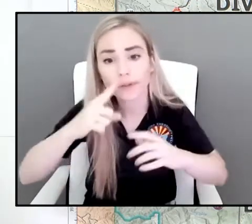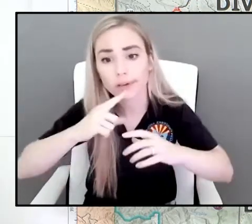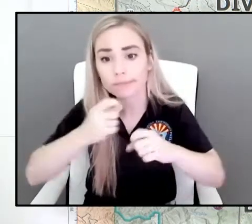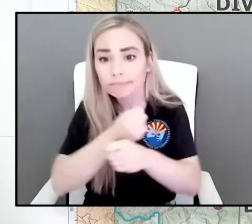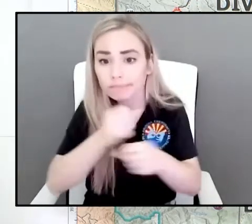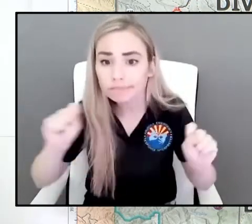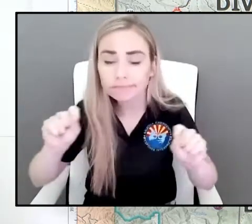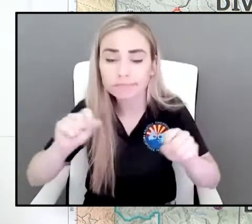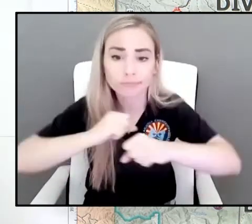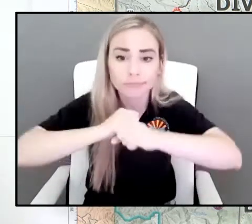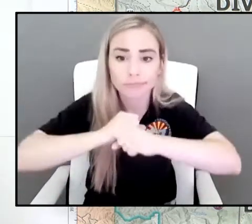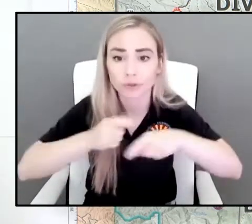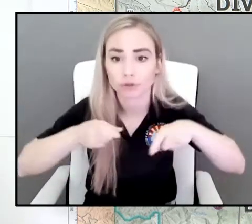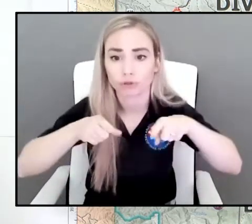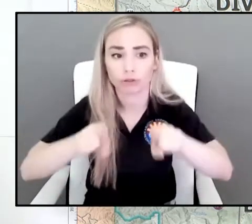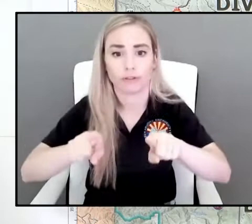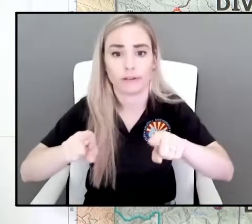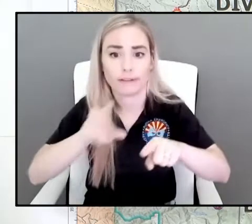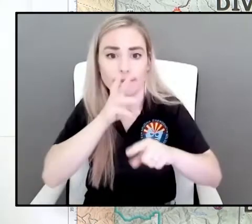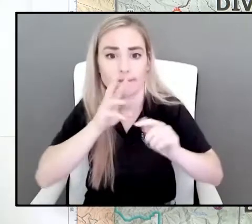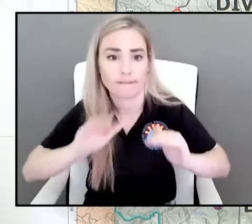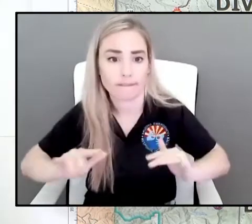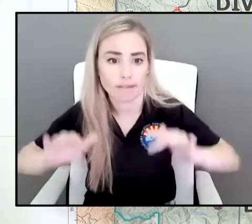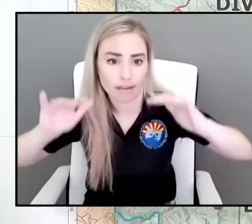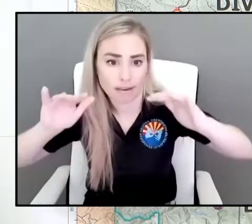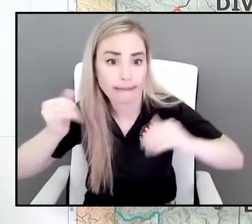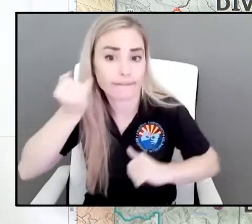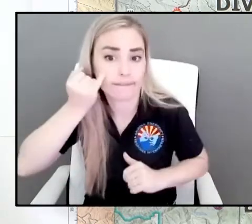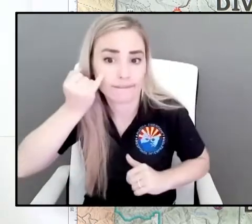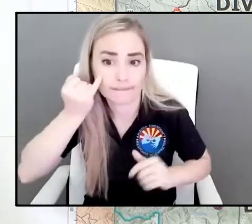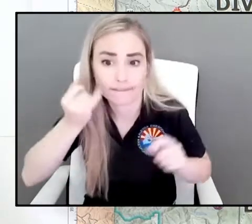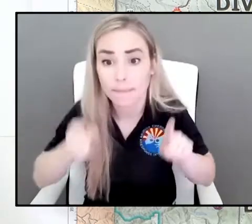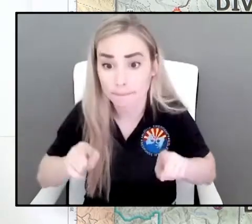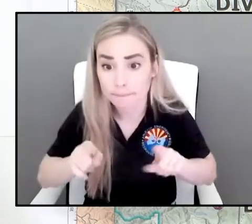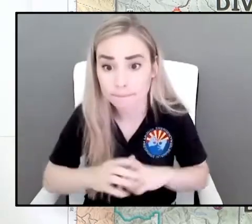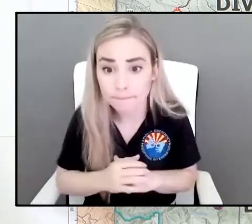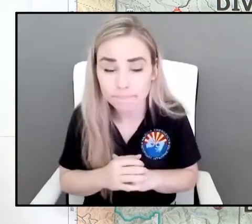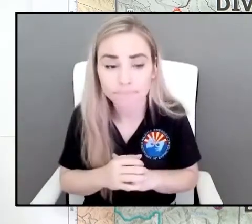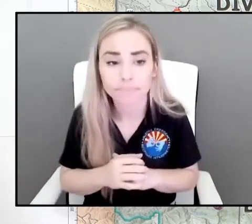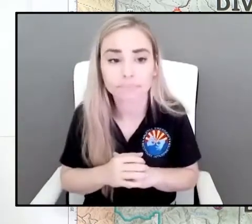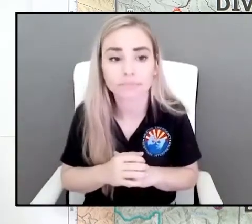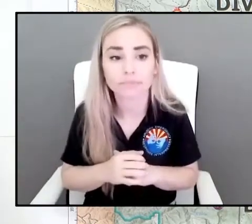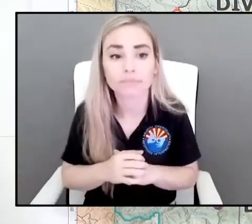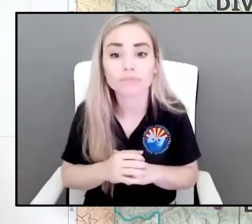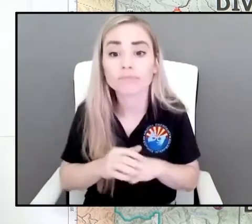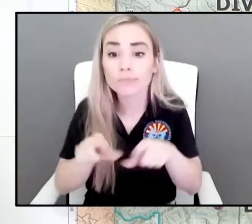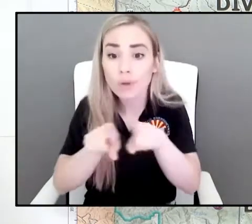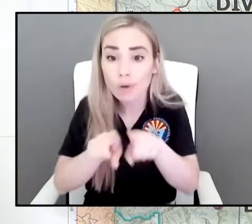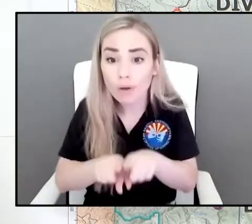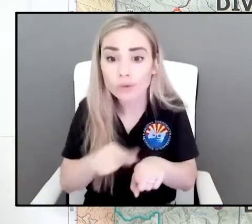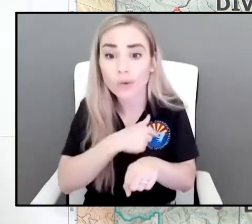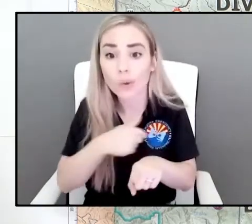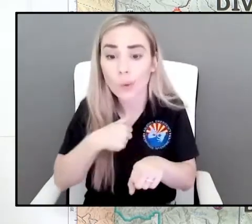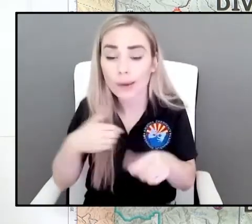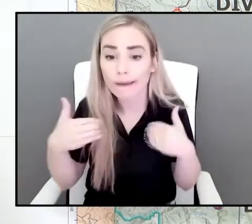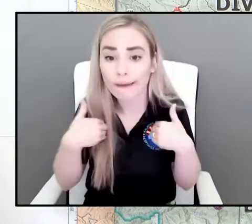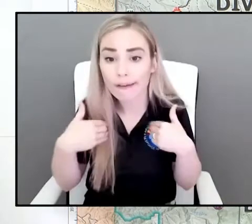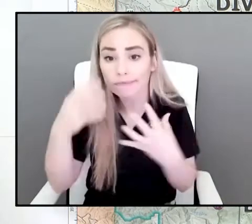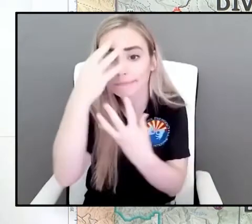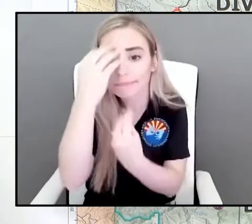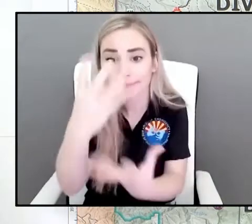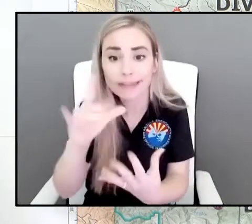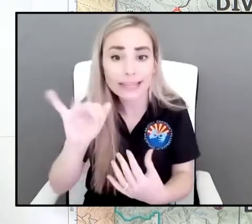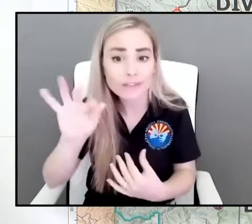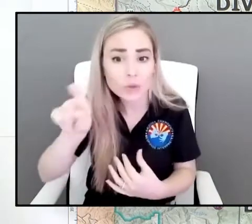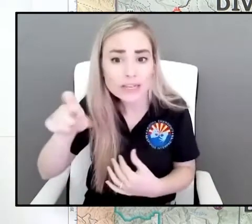flooding incidents that may occur in our area. We also have resources that can provide food for you, breakfast, lunch, and